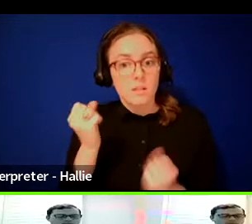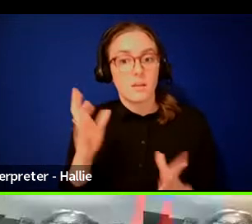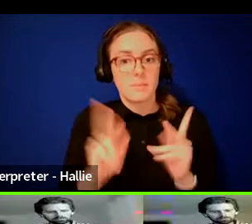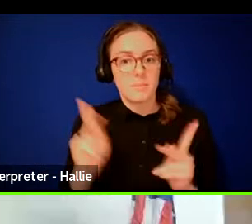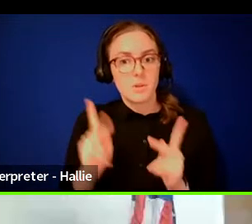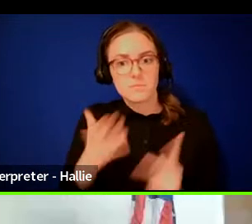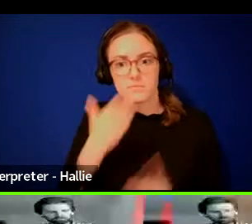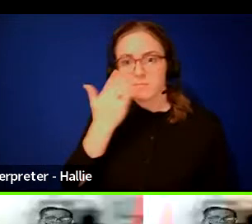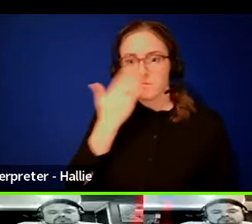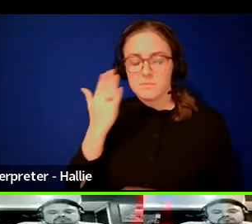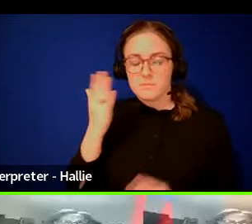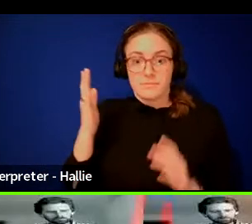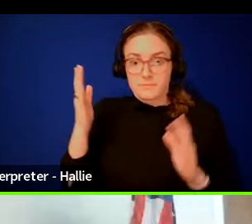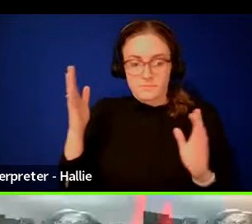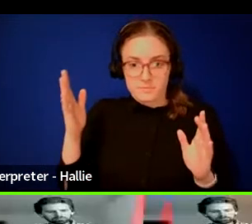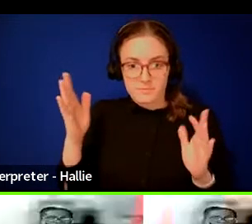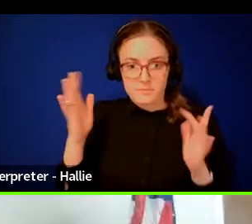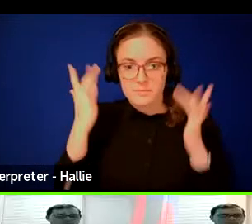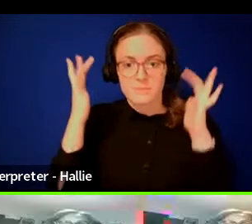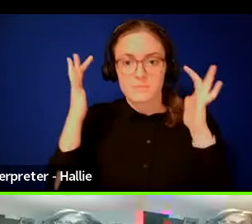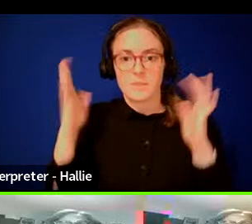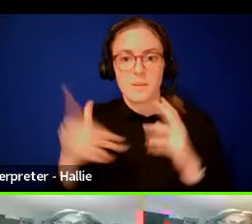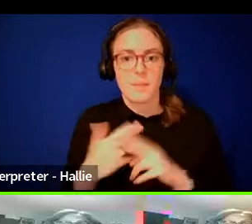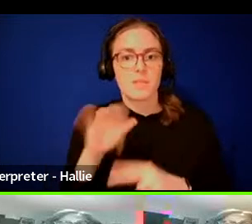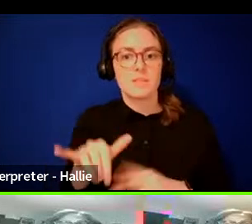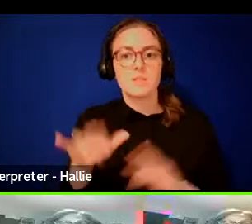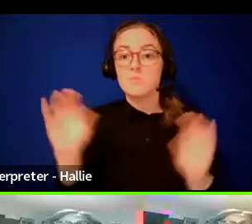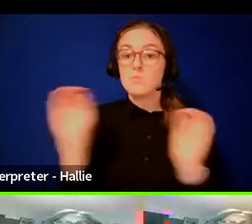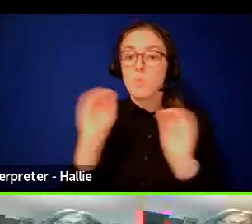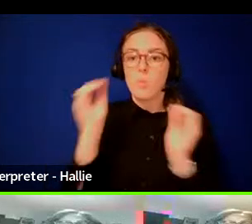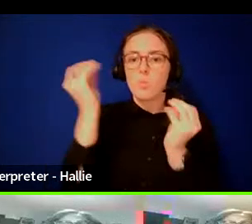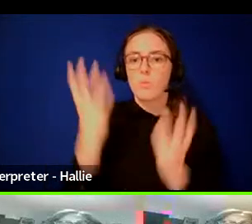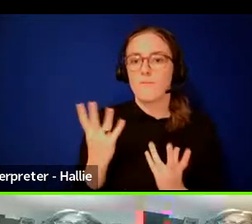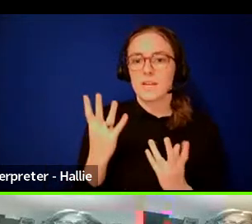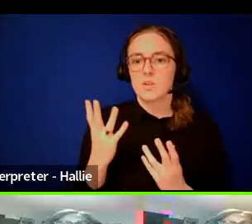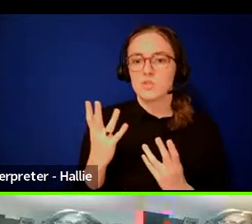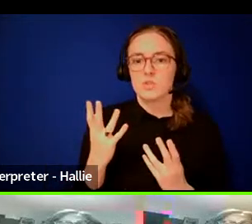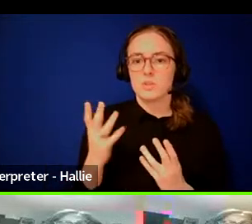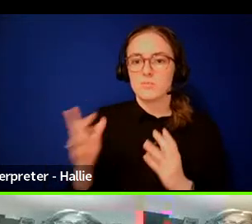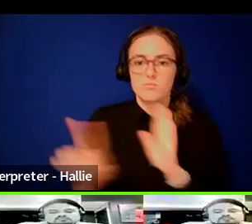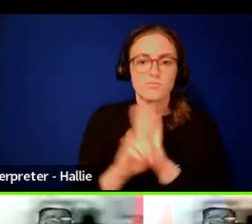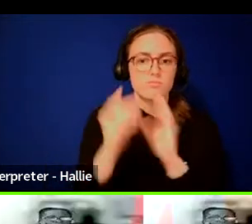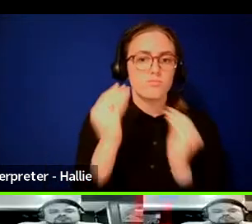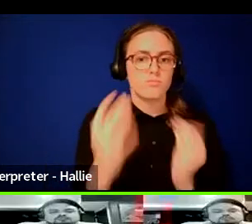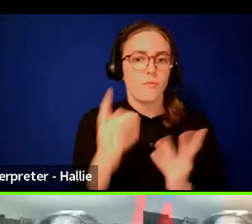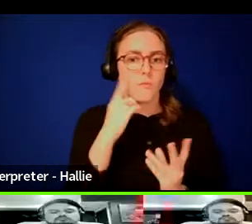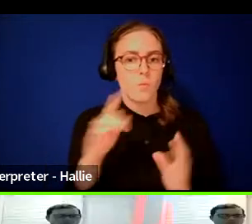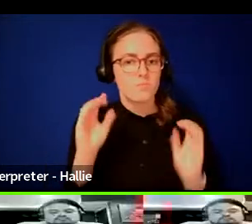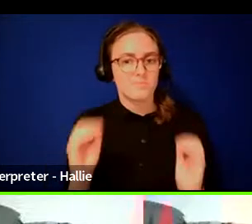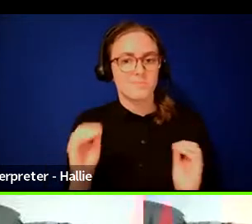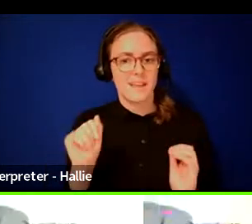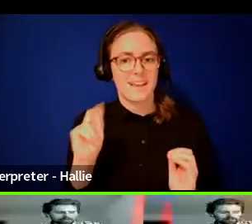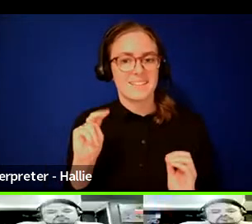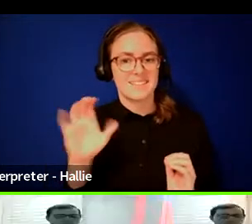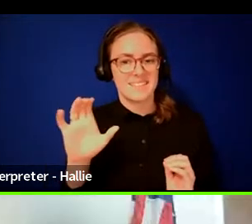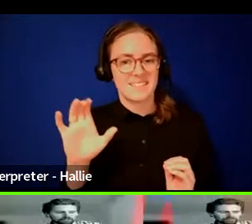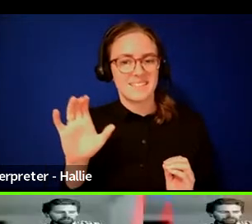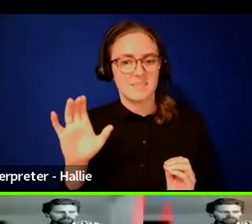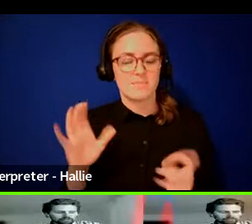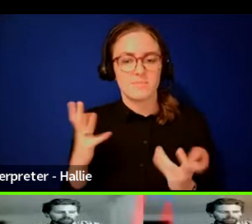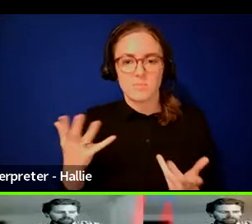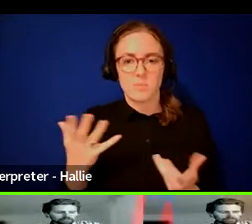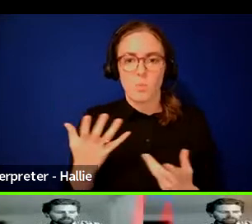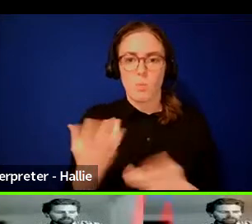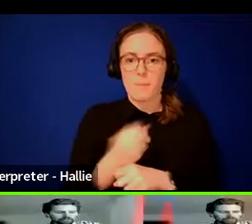alarmed about this. There was no notification to any of the ANCs. And we want to make sure going